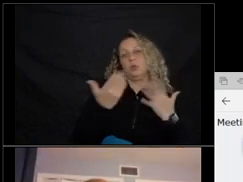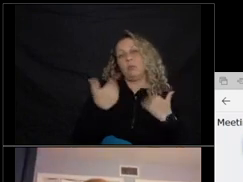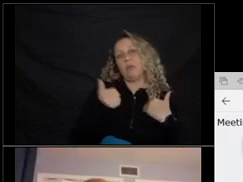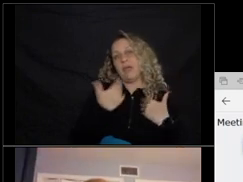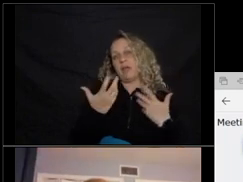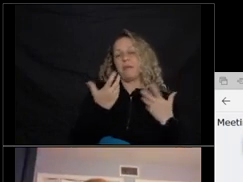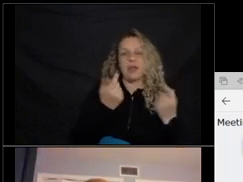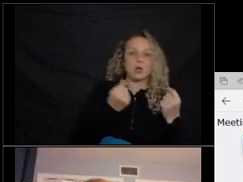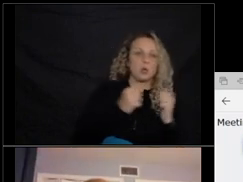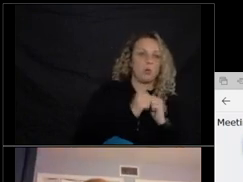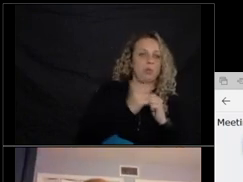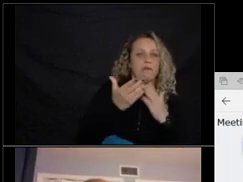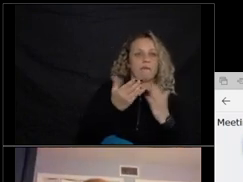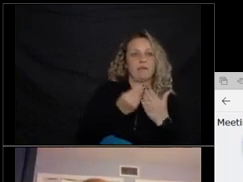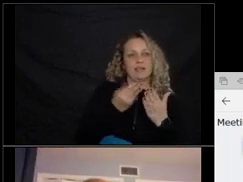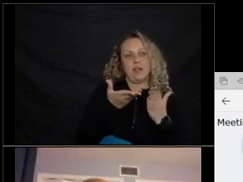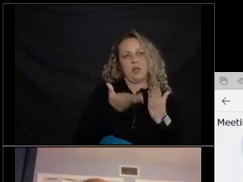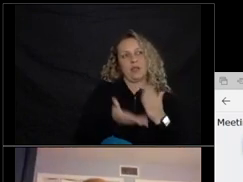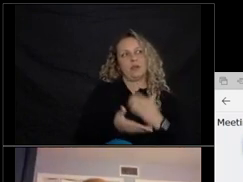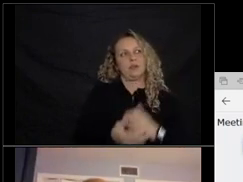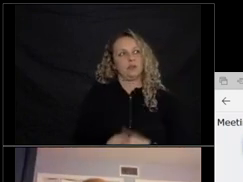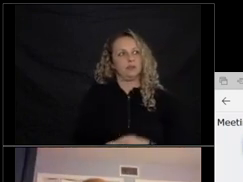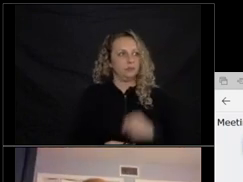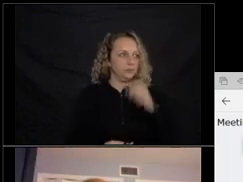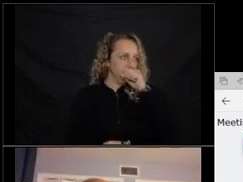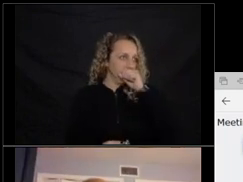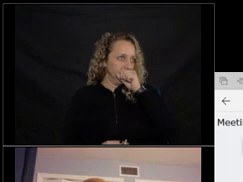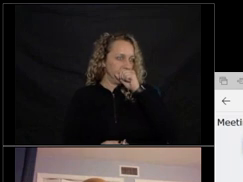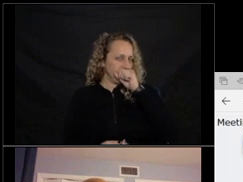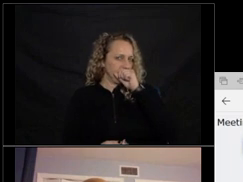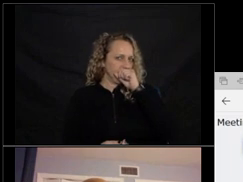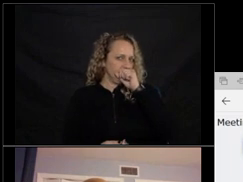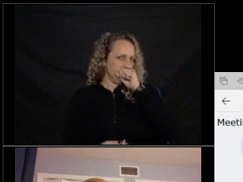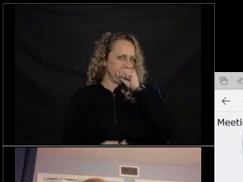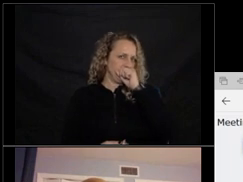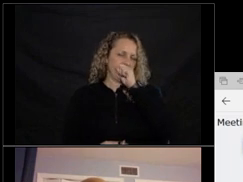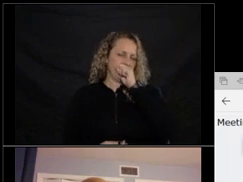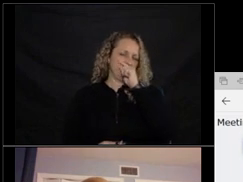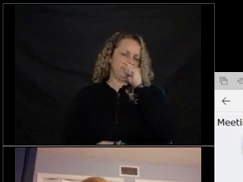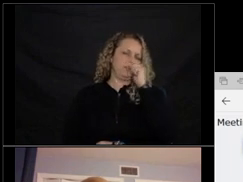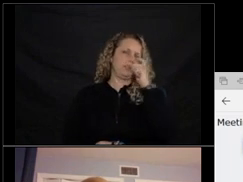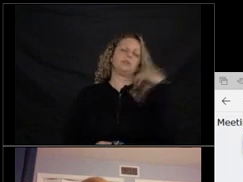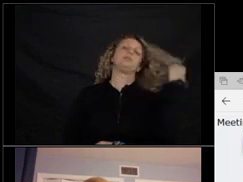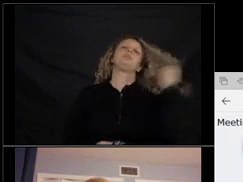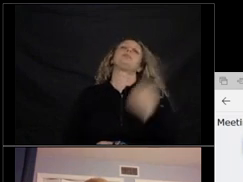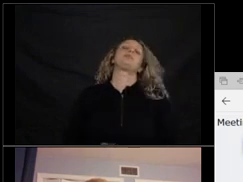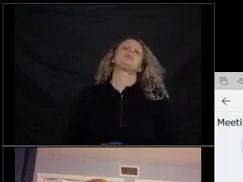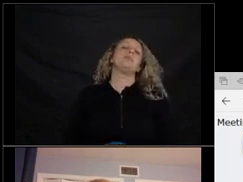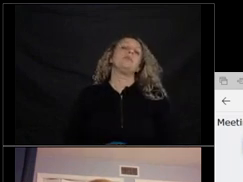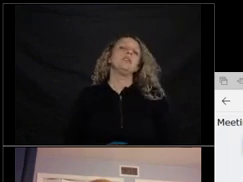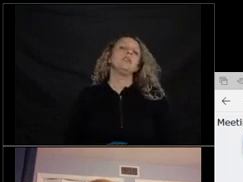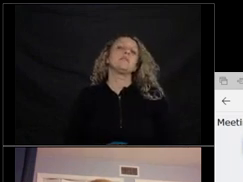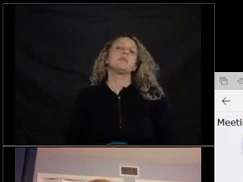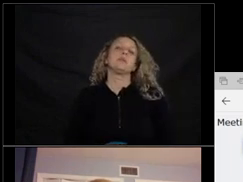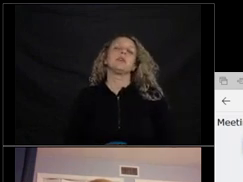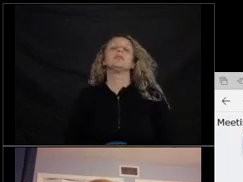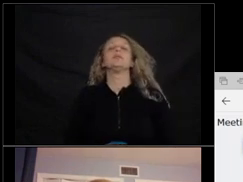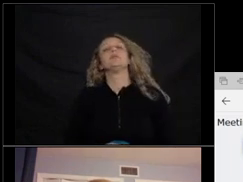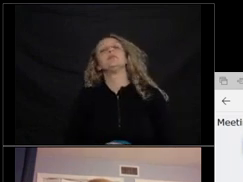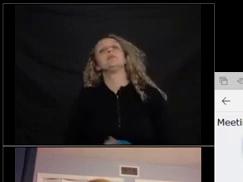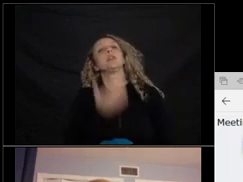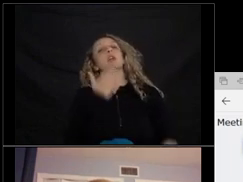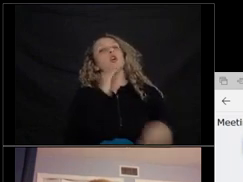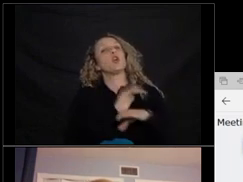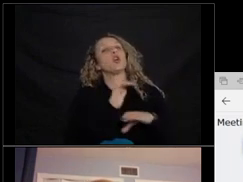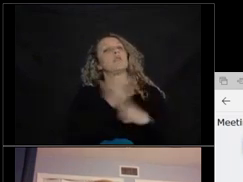may not do with the funds that are in there. Okay. Mara, you have unmuted. Good evening, Mayor